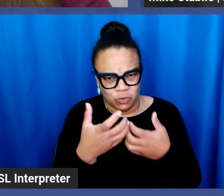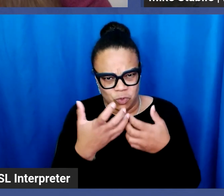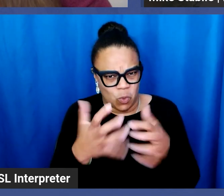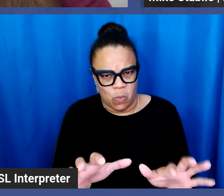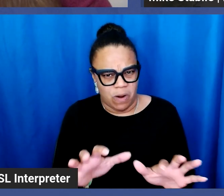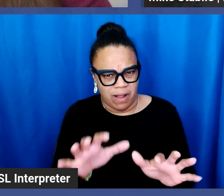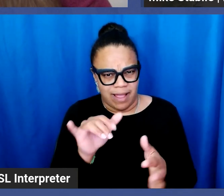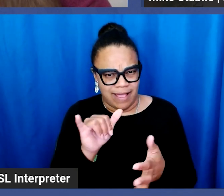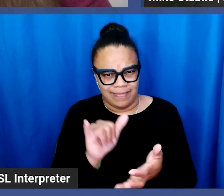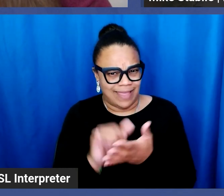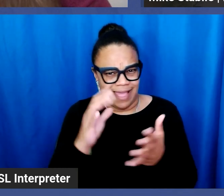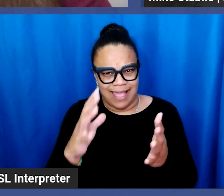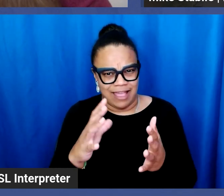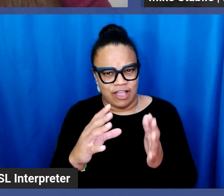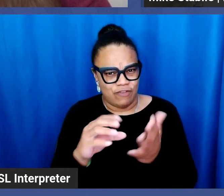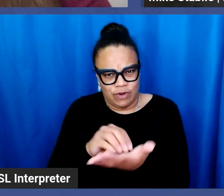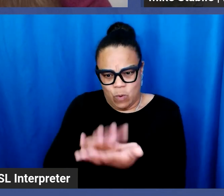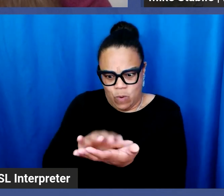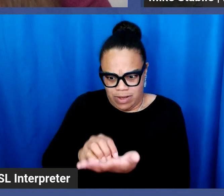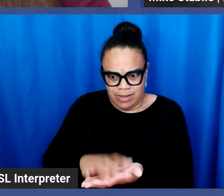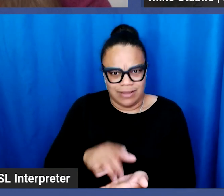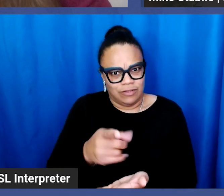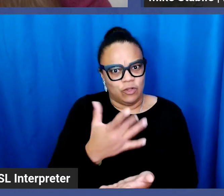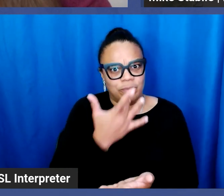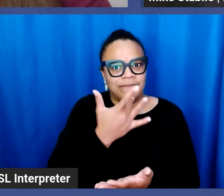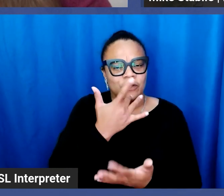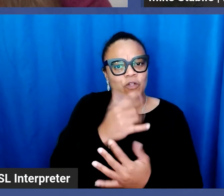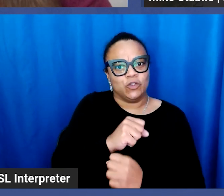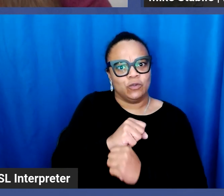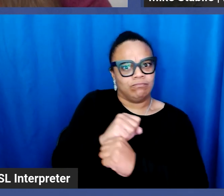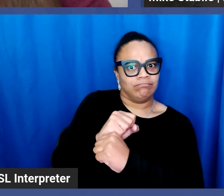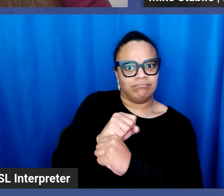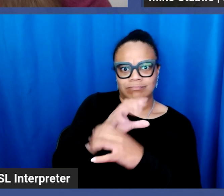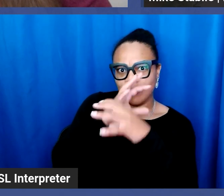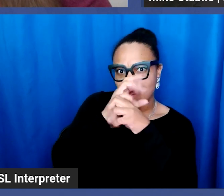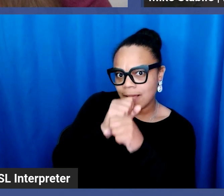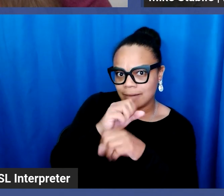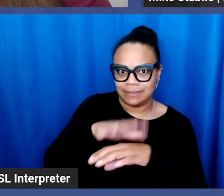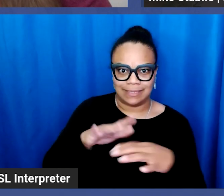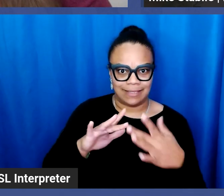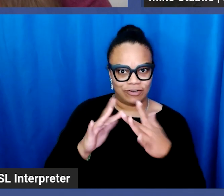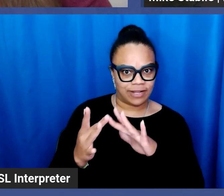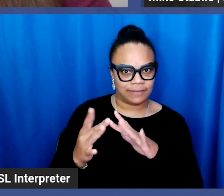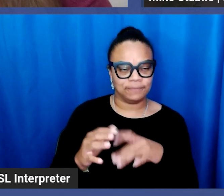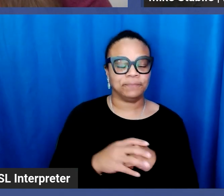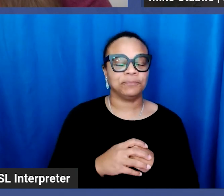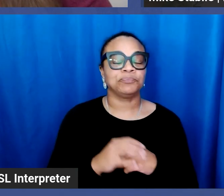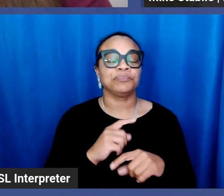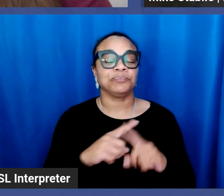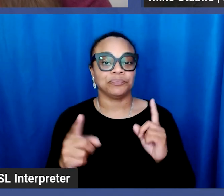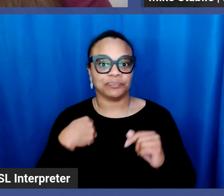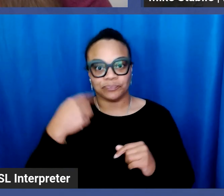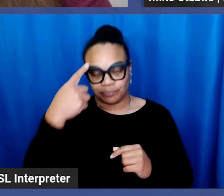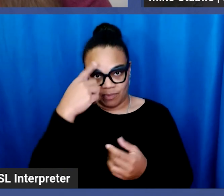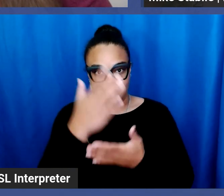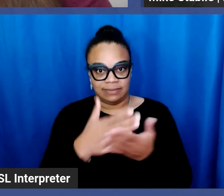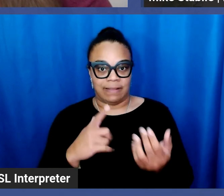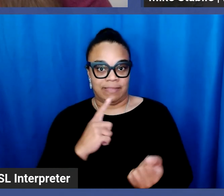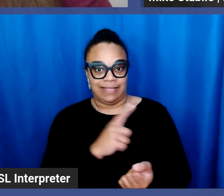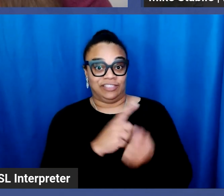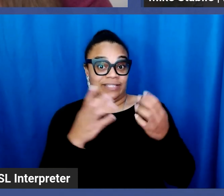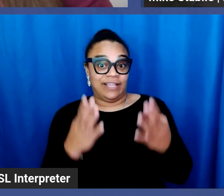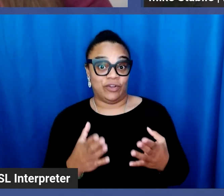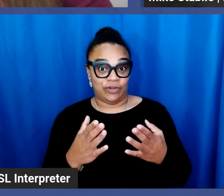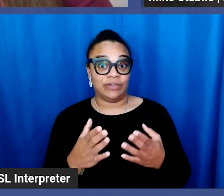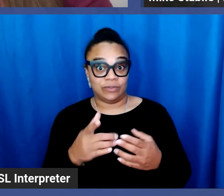that recorded, right? You want to preserve your anonymity on the internet. And I think that some of the legislators behind